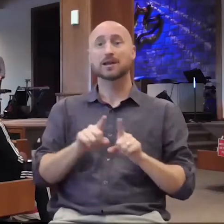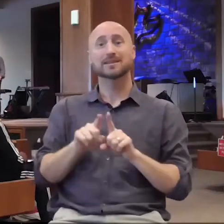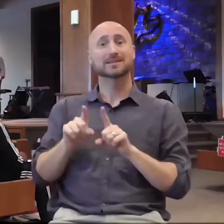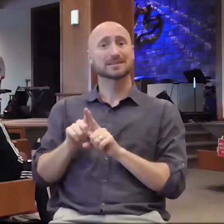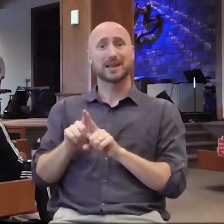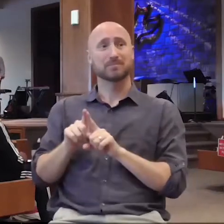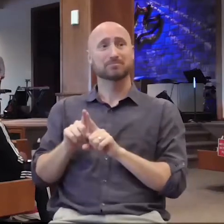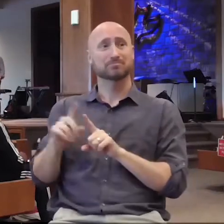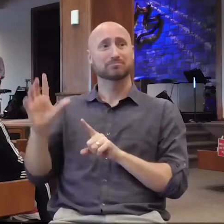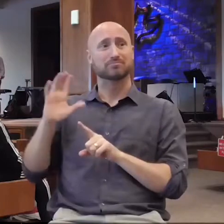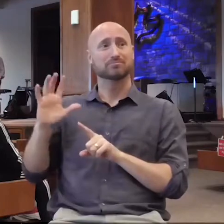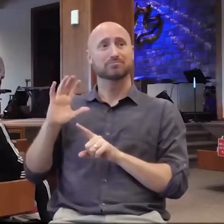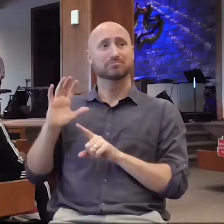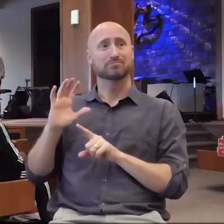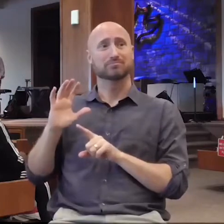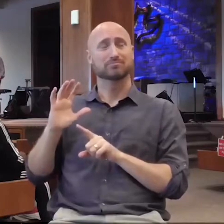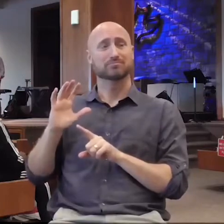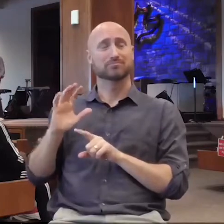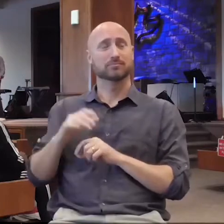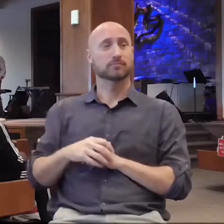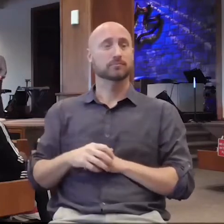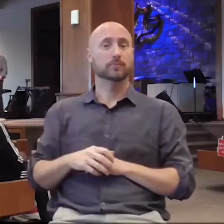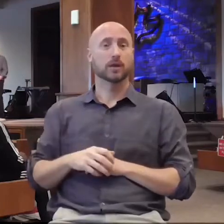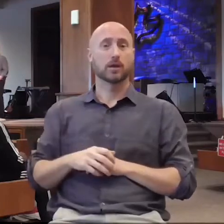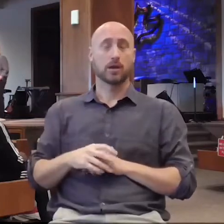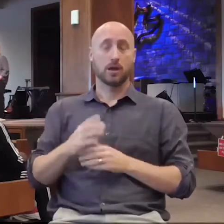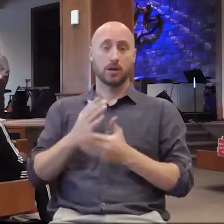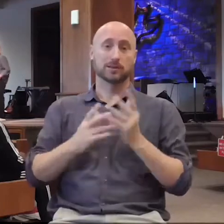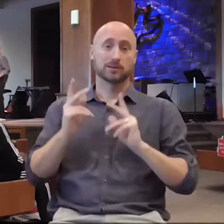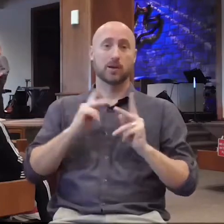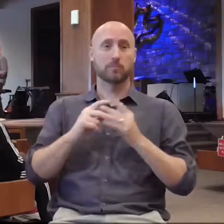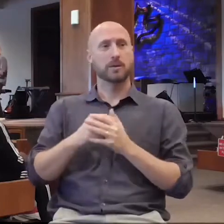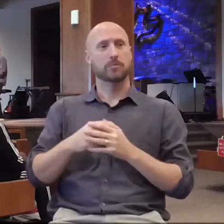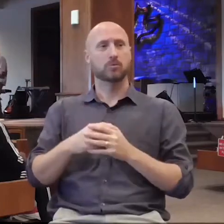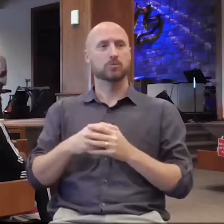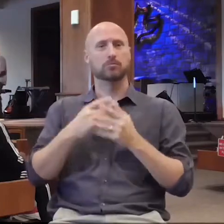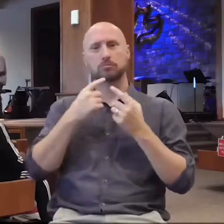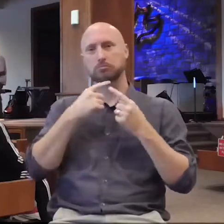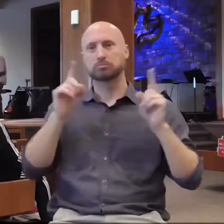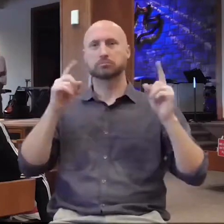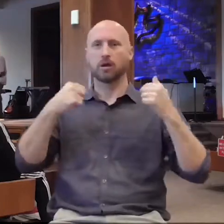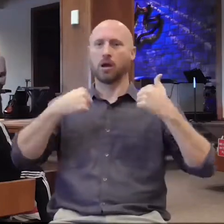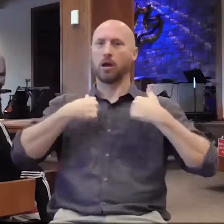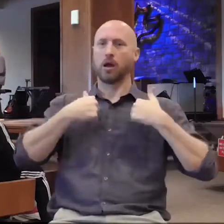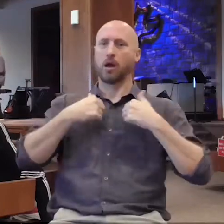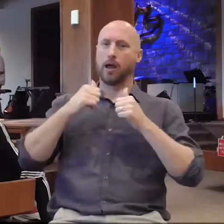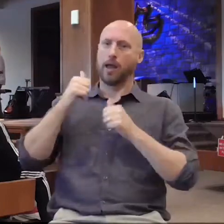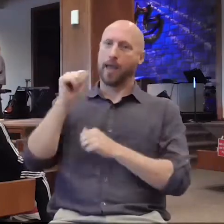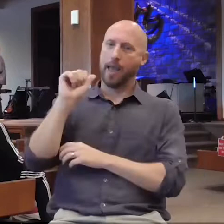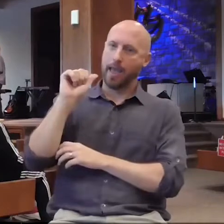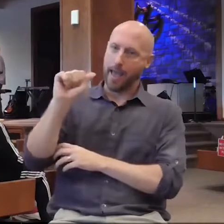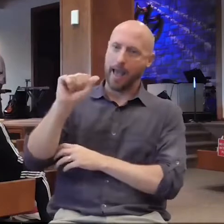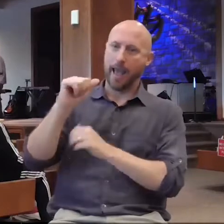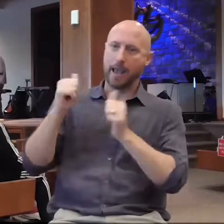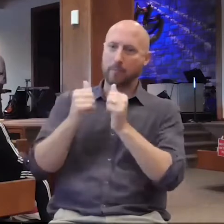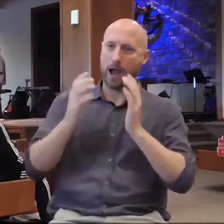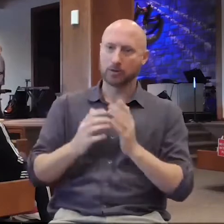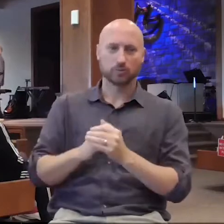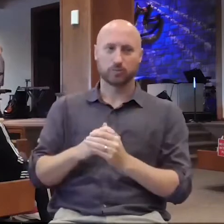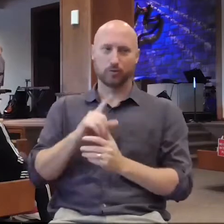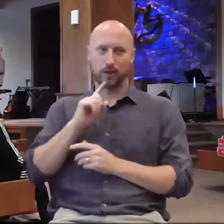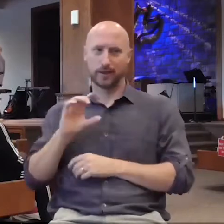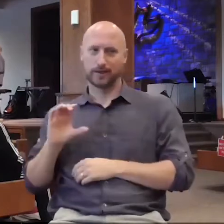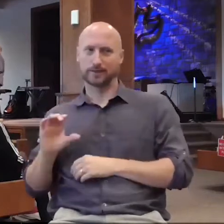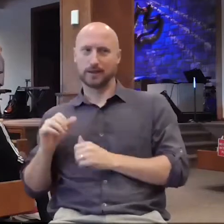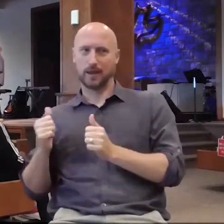But there were those coming around claiming to be apostles who were really Z-apostles. He said, you've tried